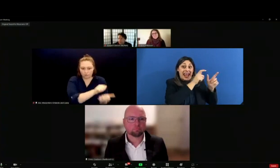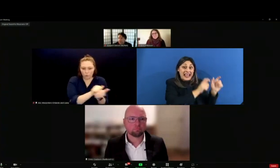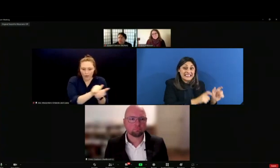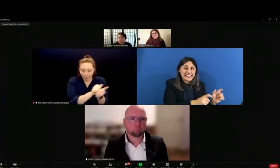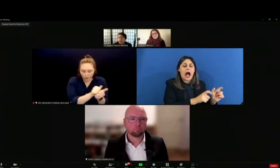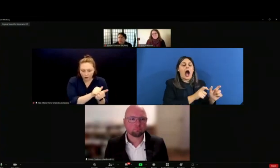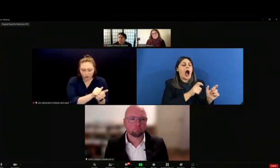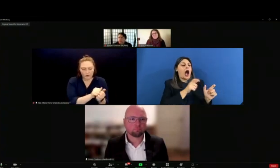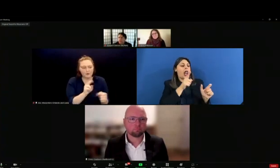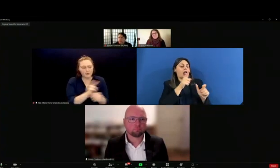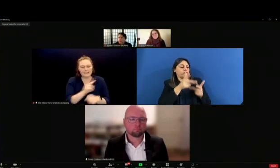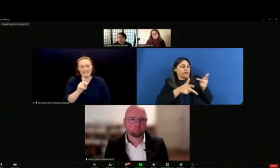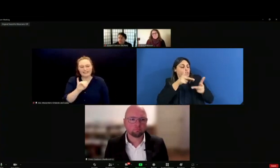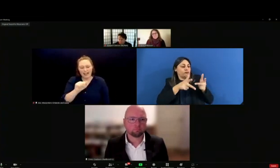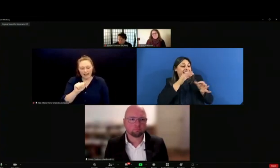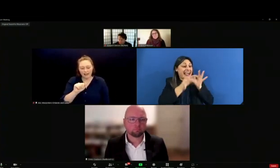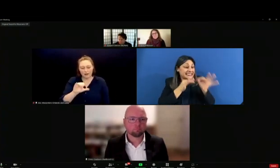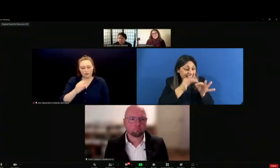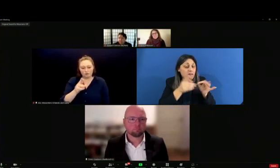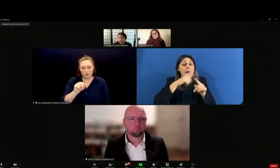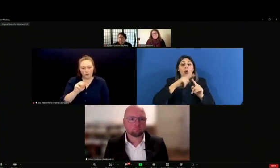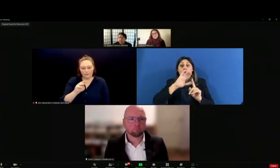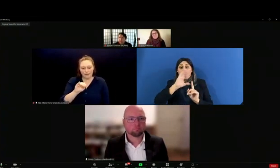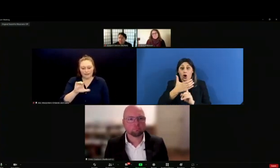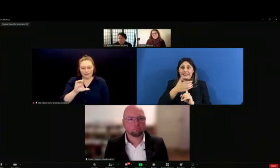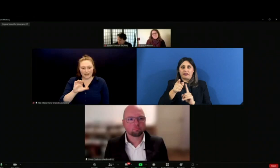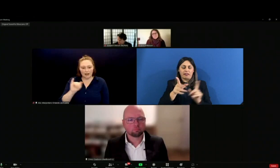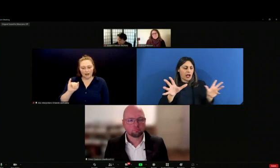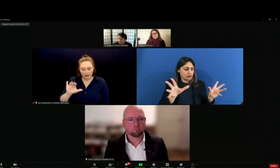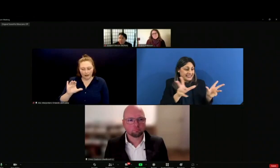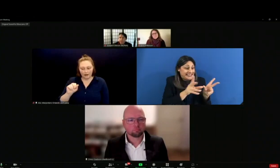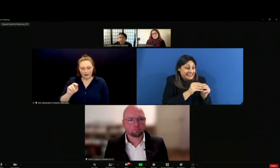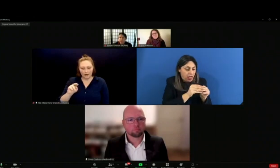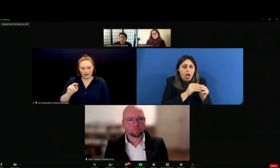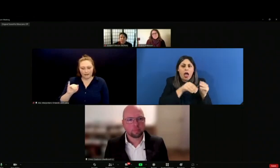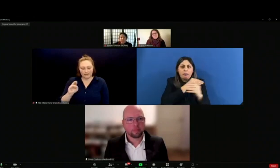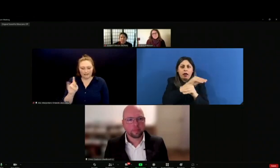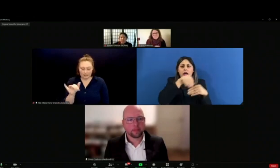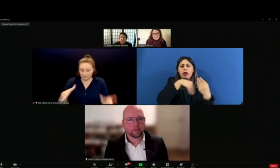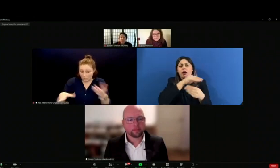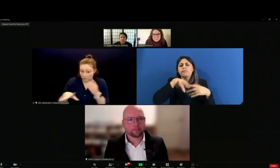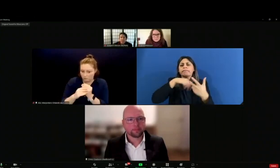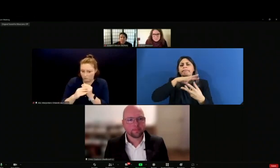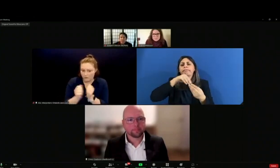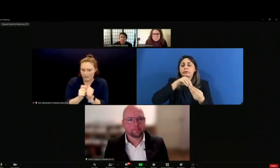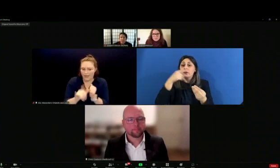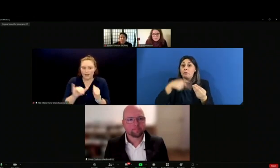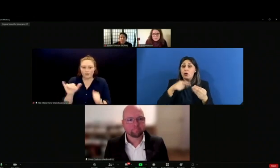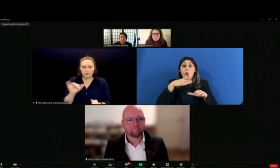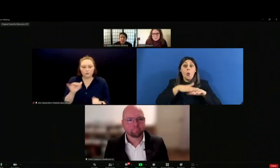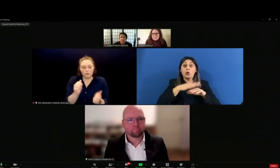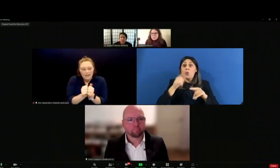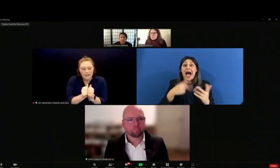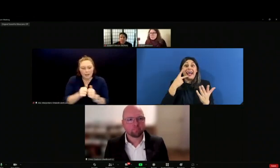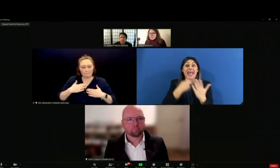this diagrammatic iconicity that then allows diagrammatic iconicity, may I add, in combination with body partitioning,